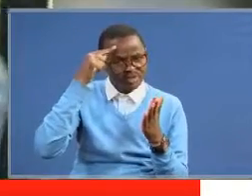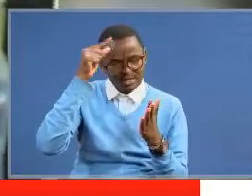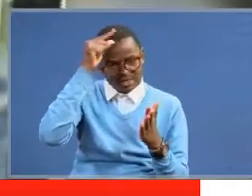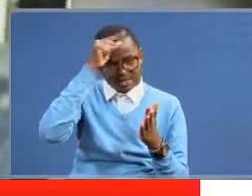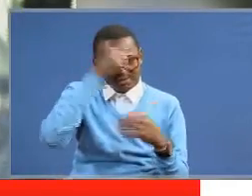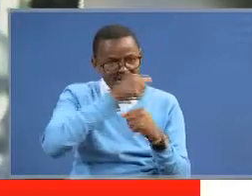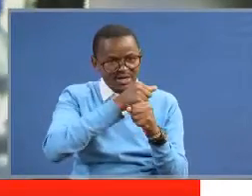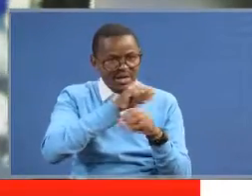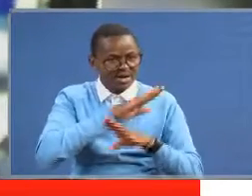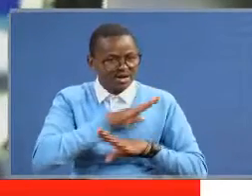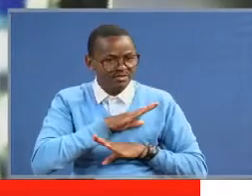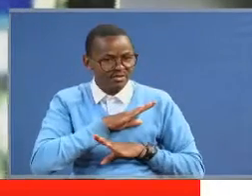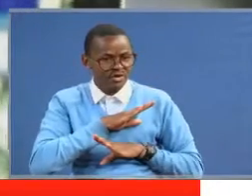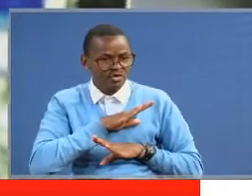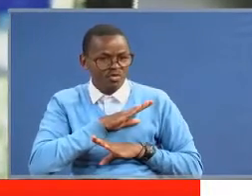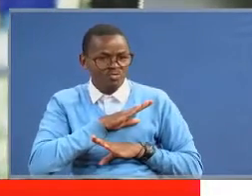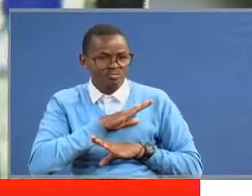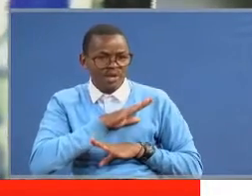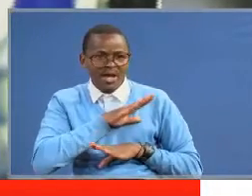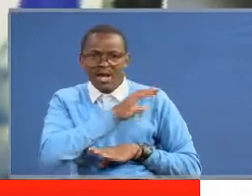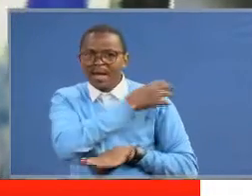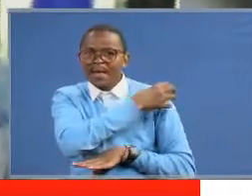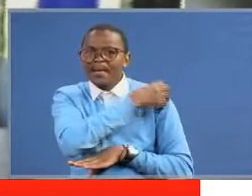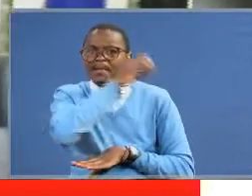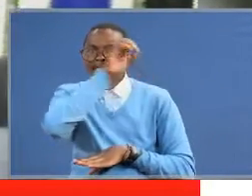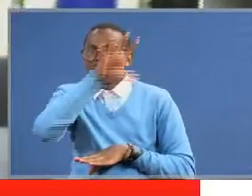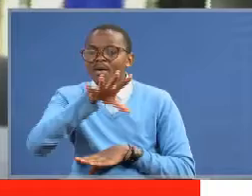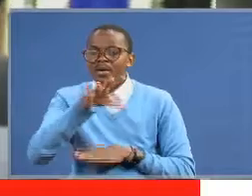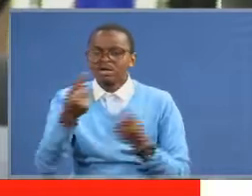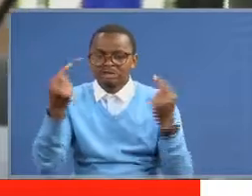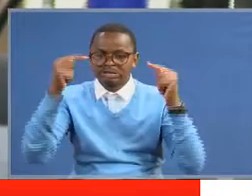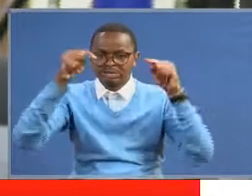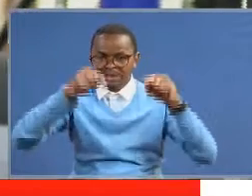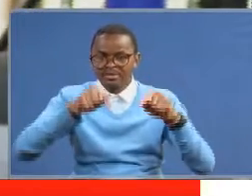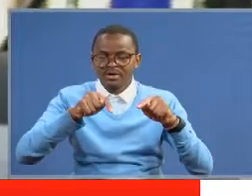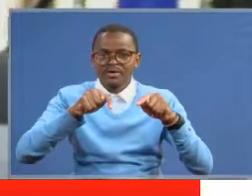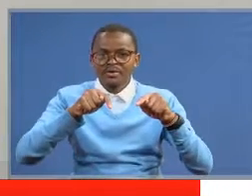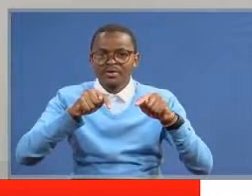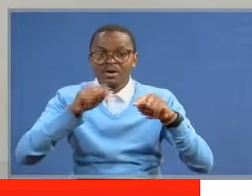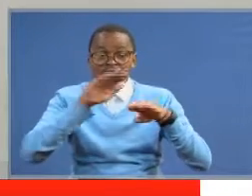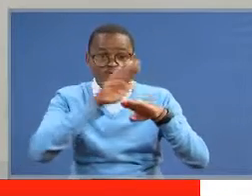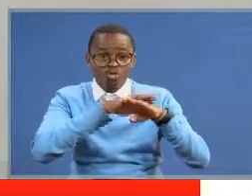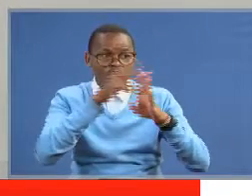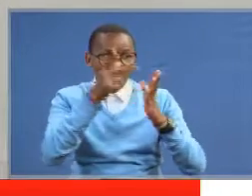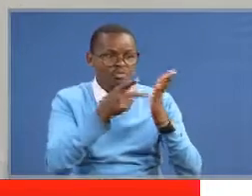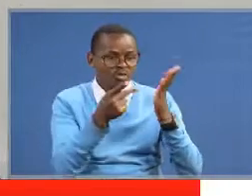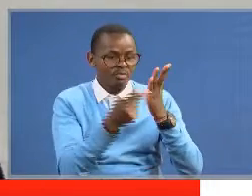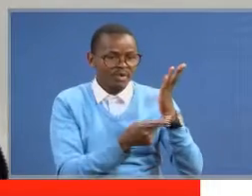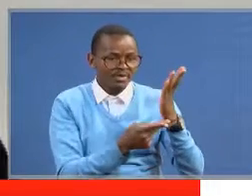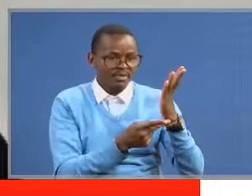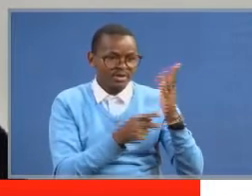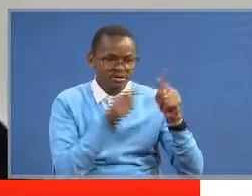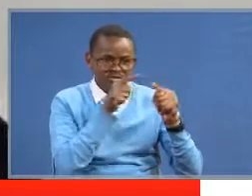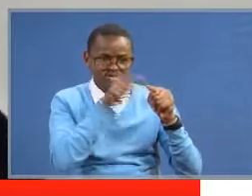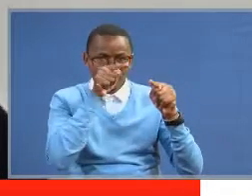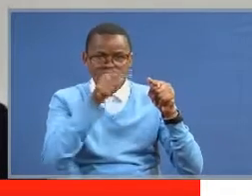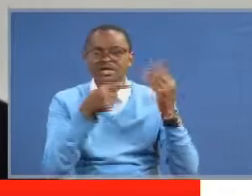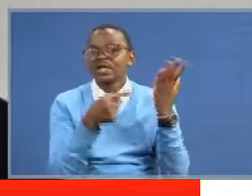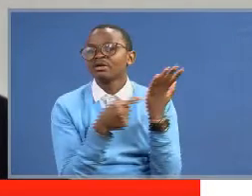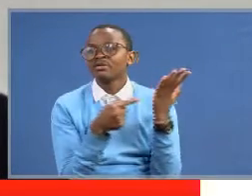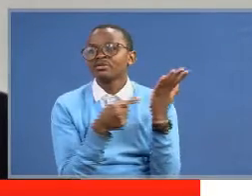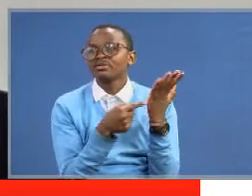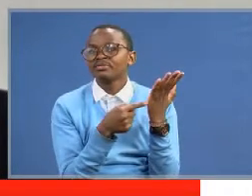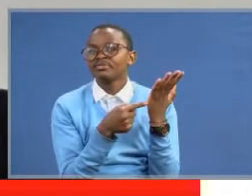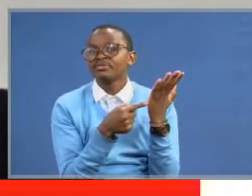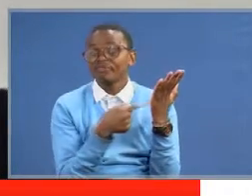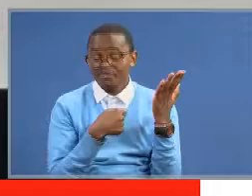has really done enough to empower maybe the students to come up with proper projects in regards to this particular subject?